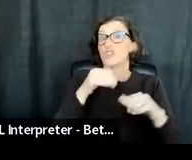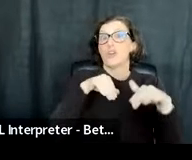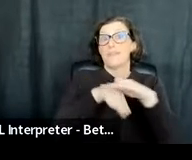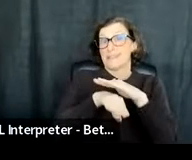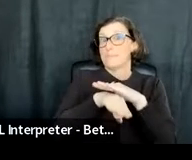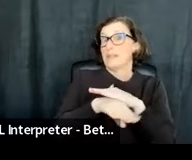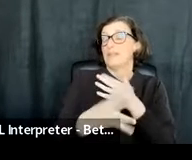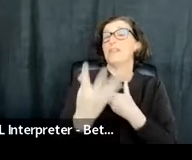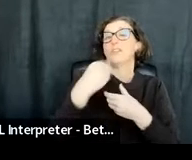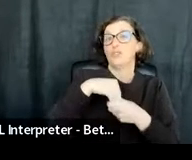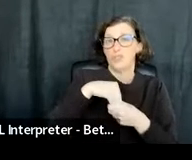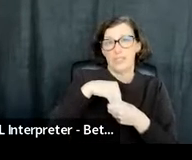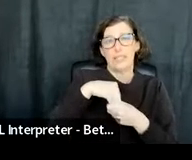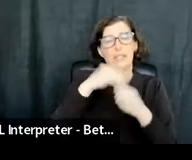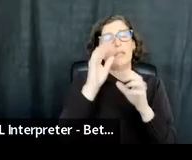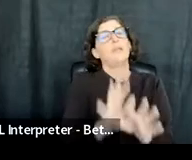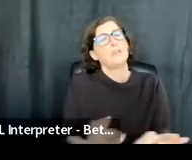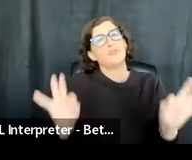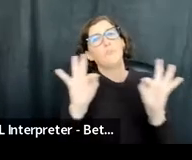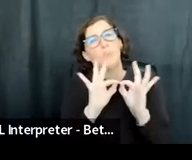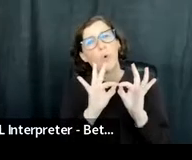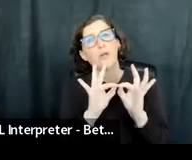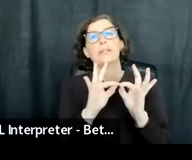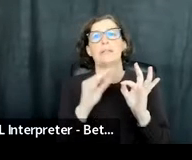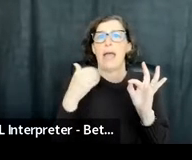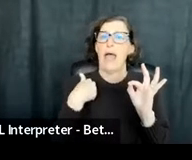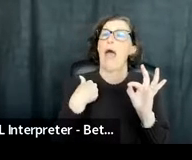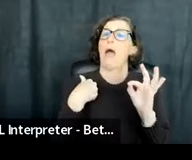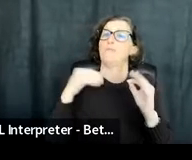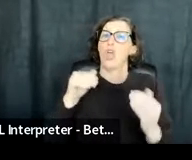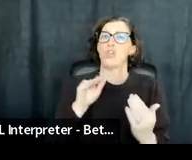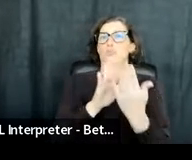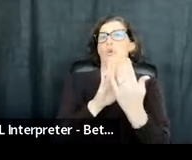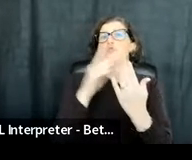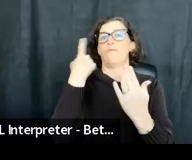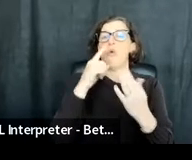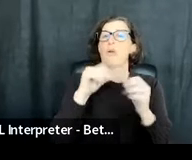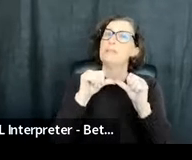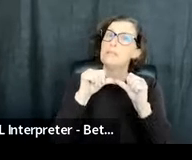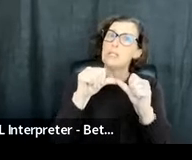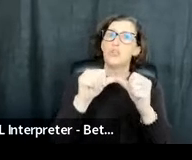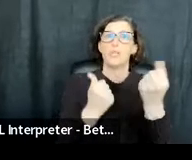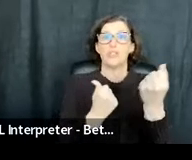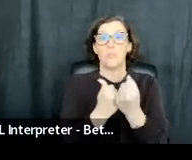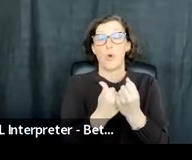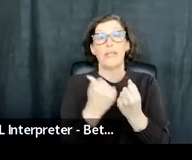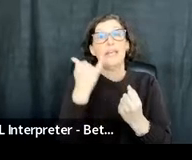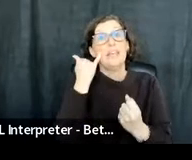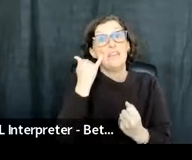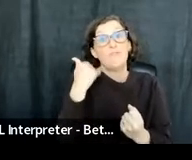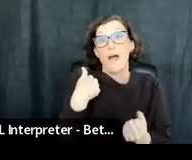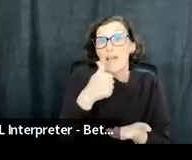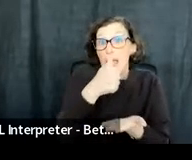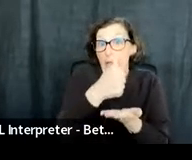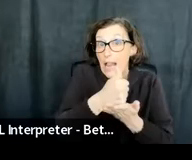inclusivity. You really want to have mechanisms in place for ongoing support, whether it be help desk, if you have internal